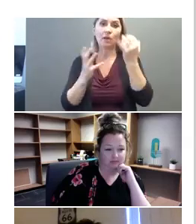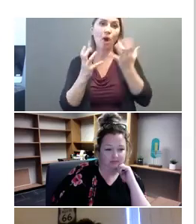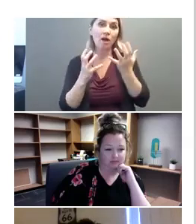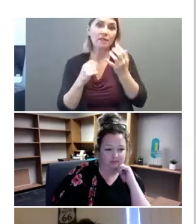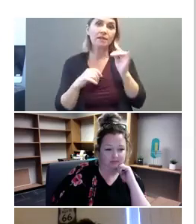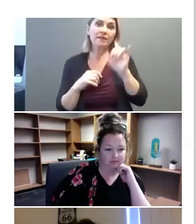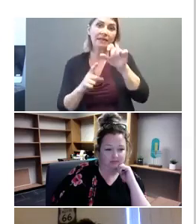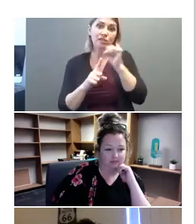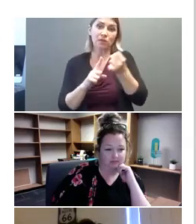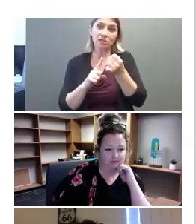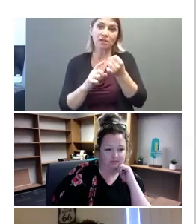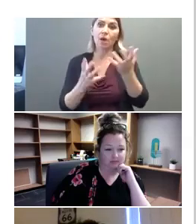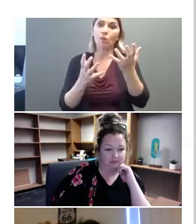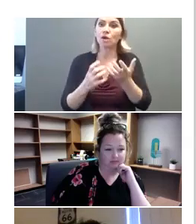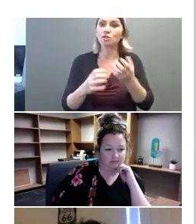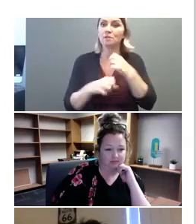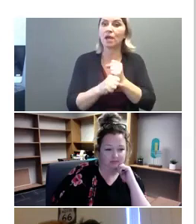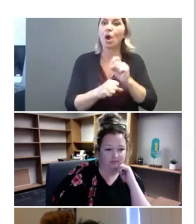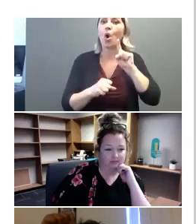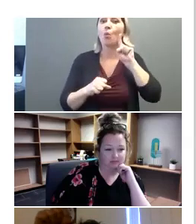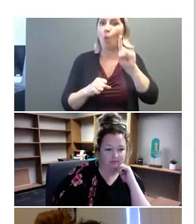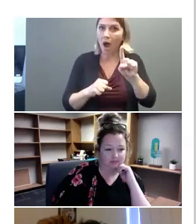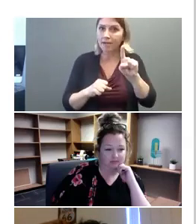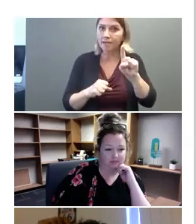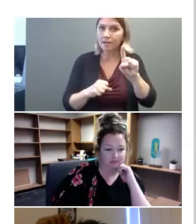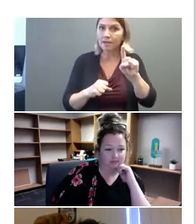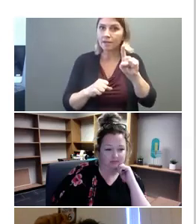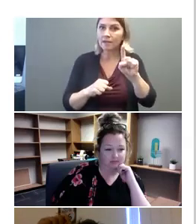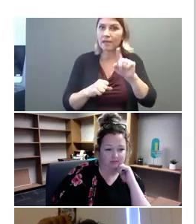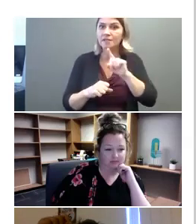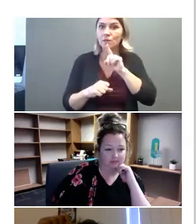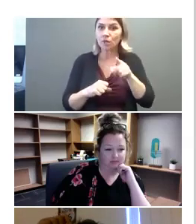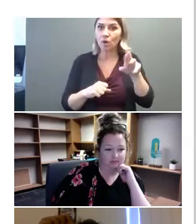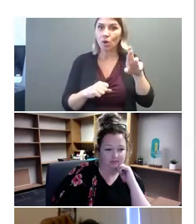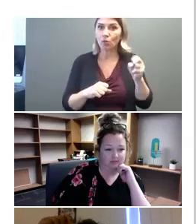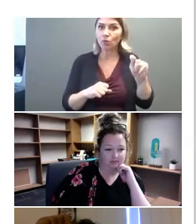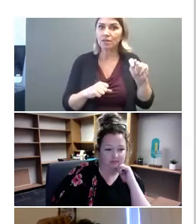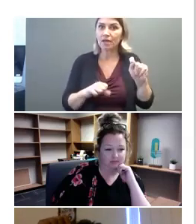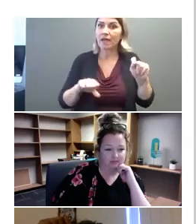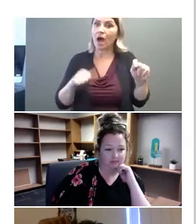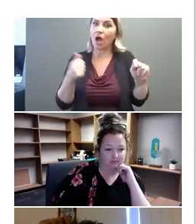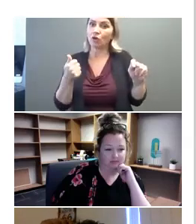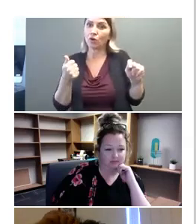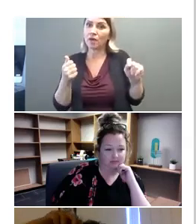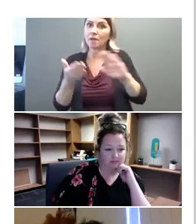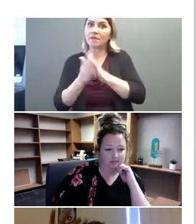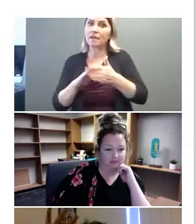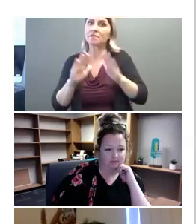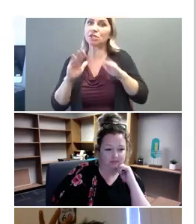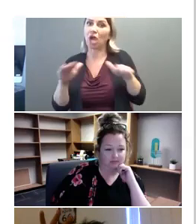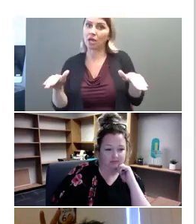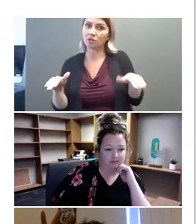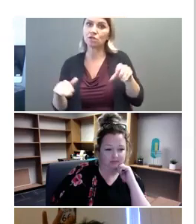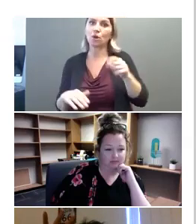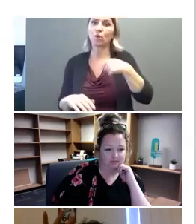that scenario, I would want to make one of these roots as the actual root, and the secondary root becomes a child of that. So we have